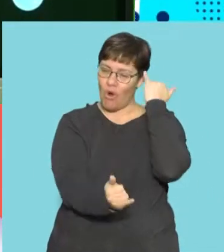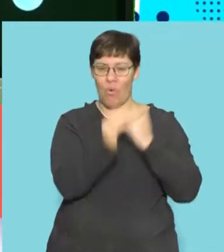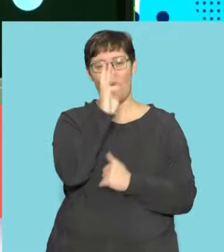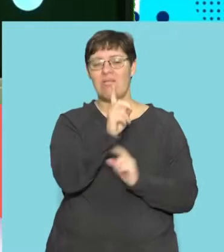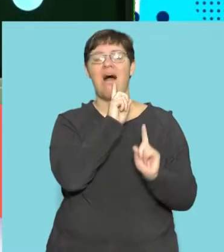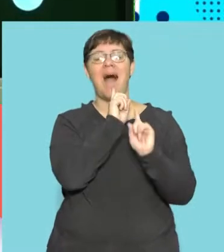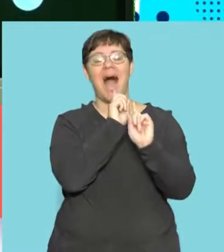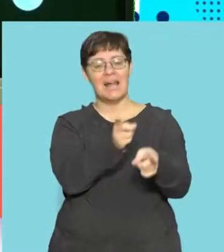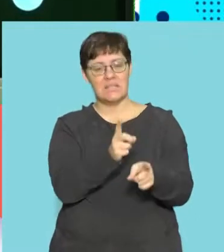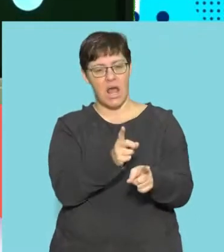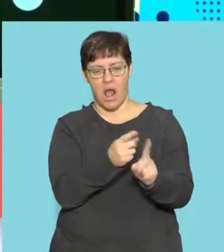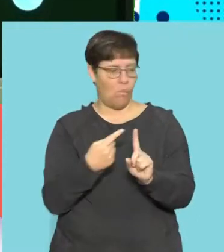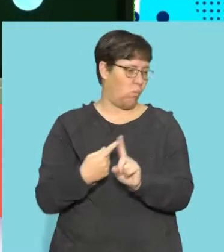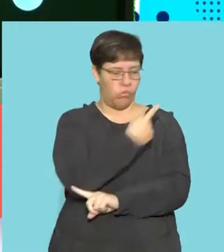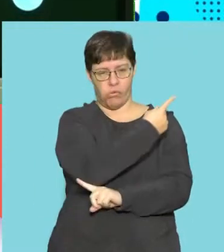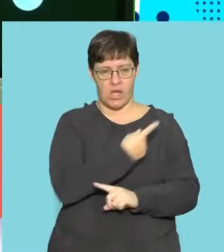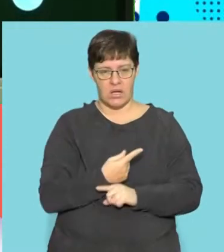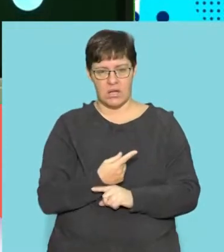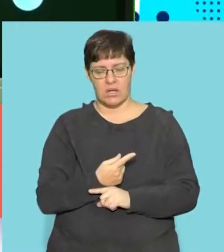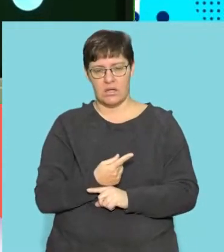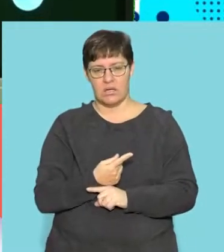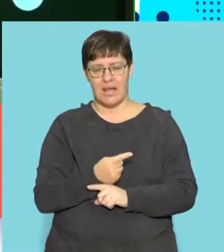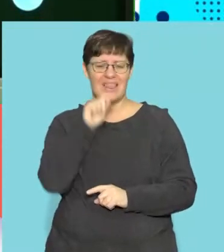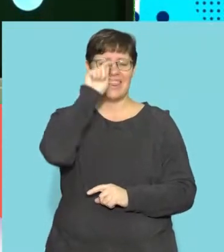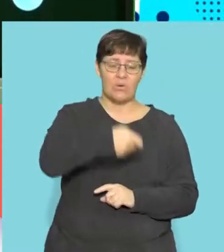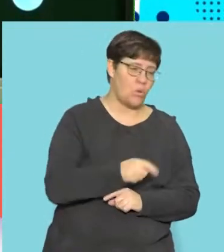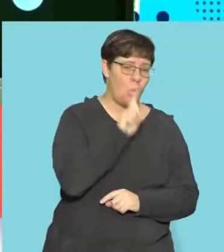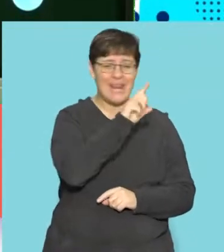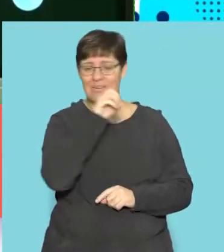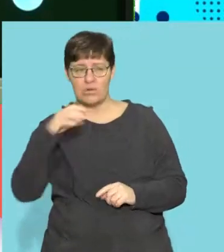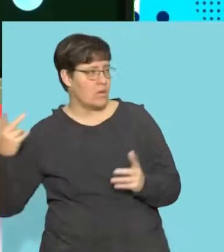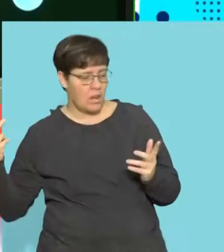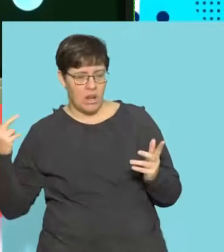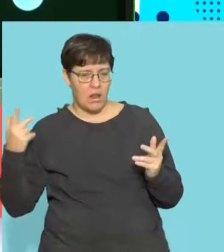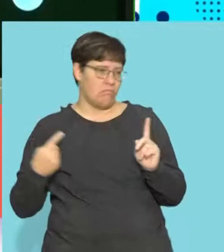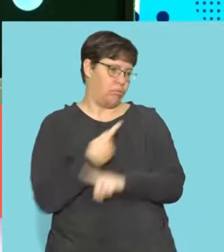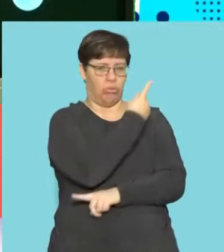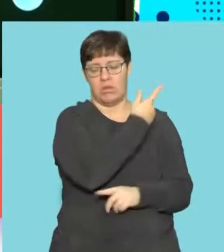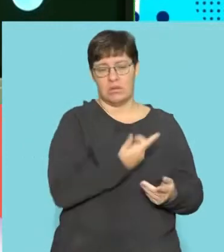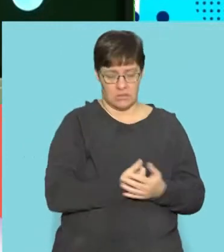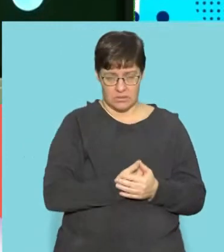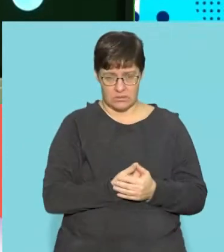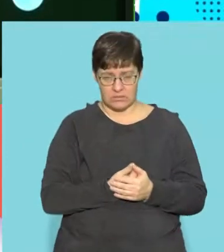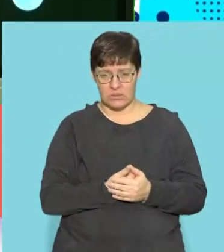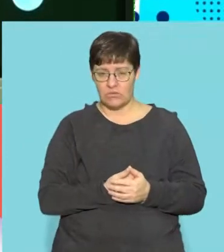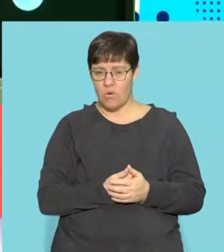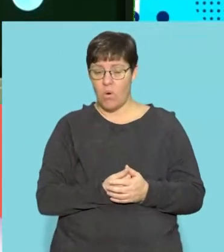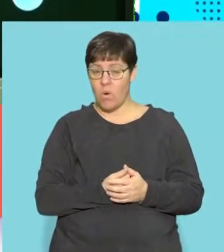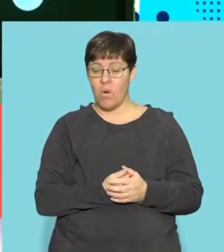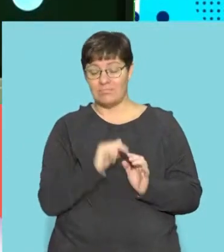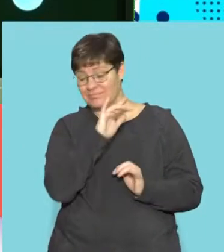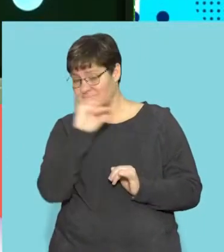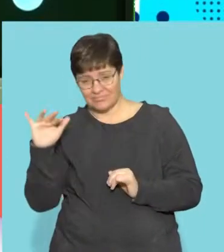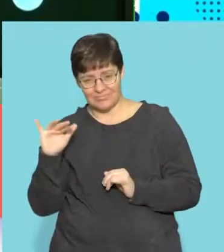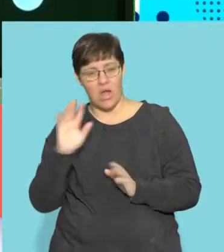to be off by a couple of thousands or hundreds or cents, right? So always make sure that you don't round